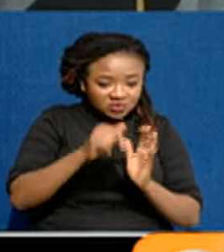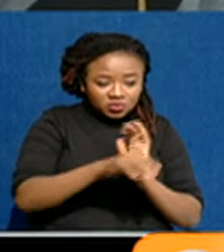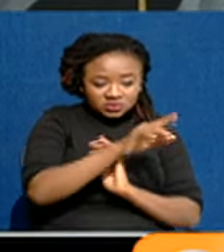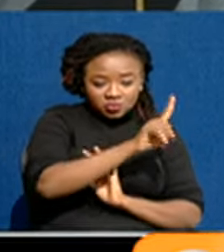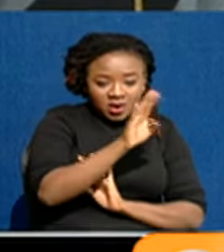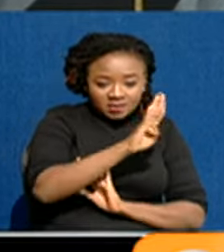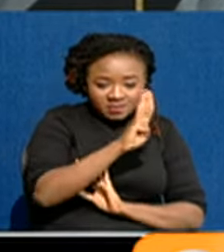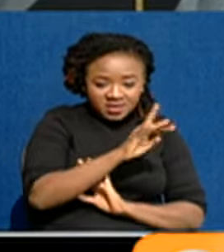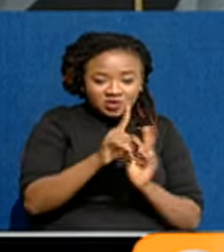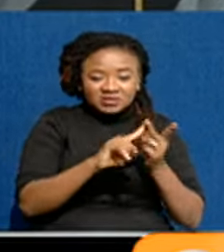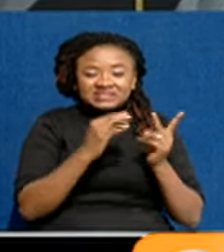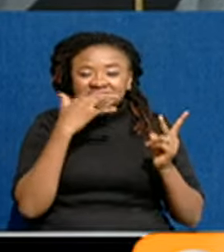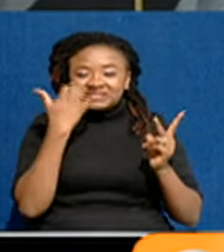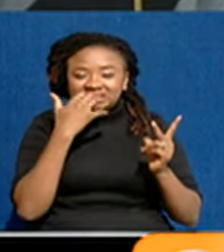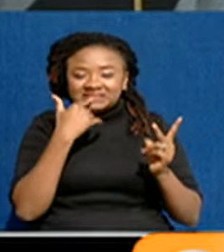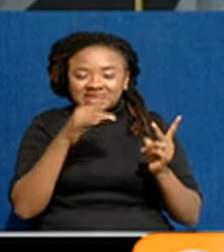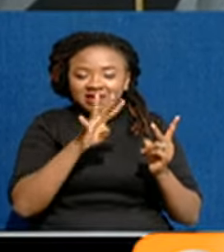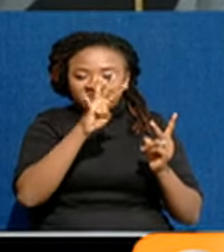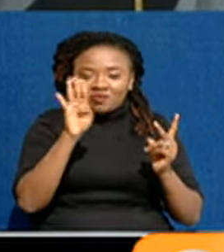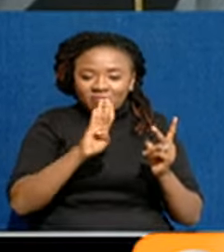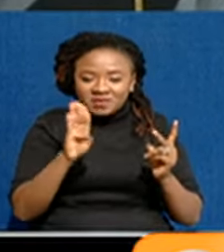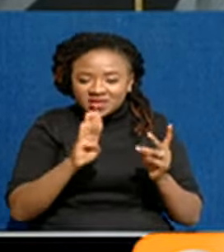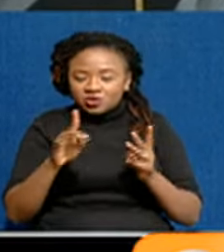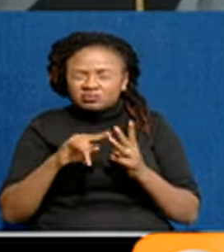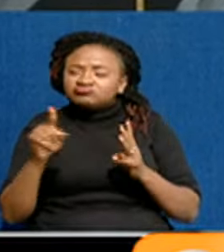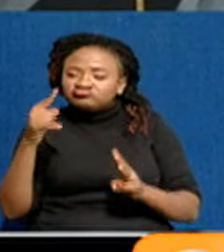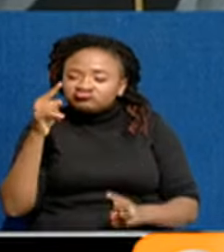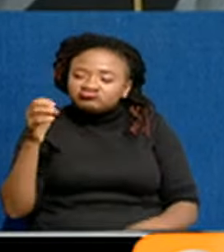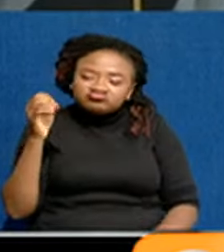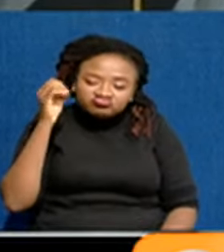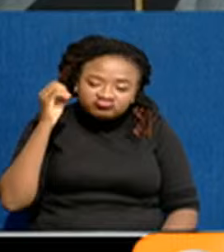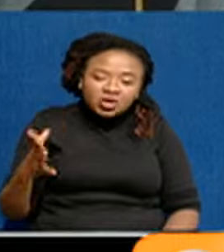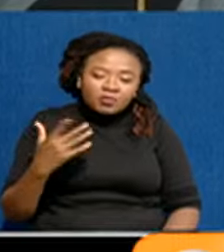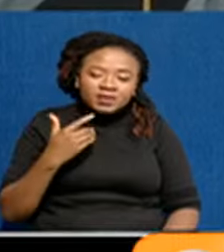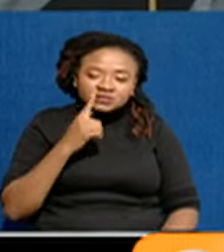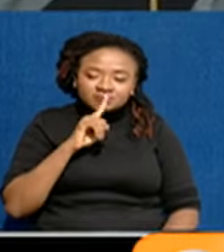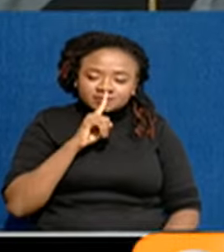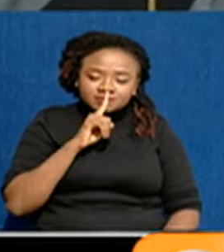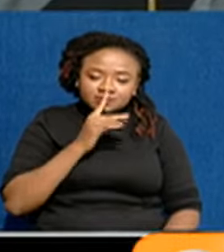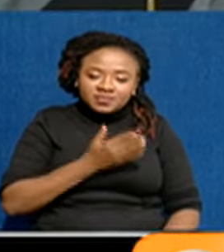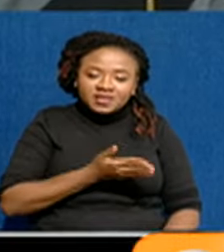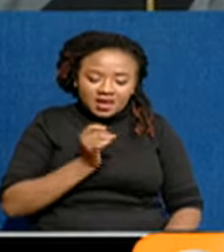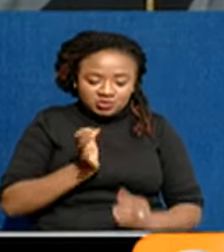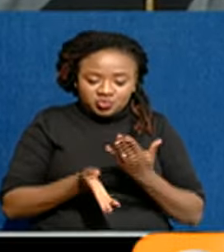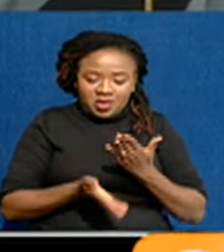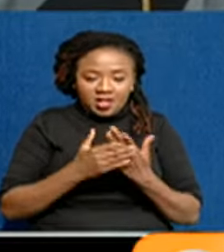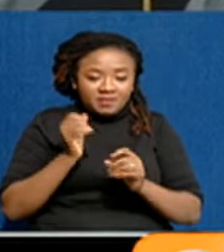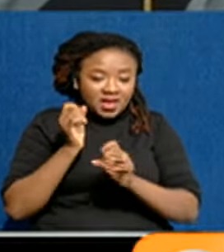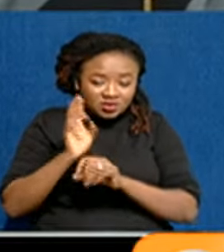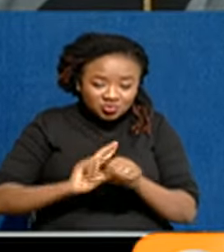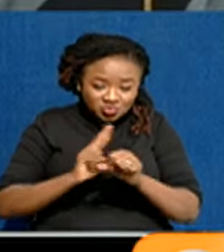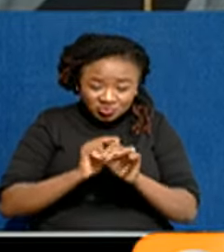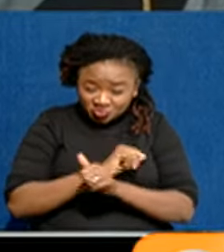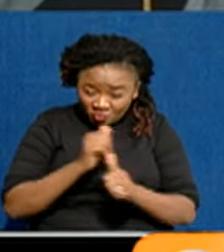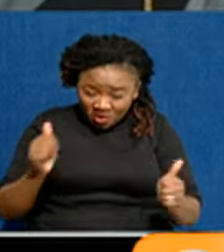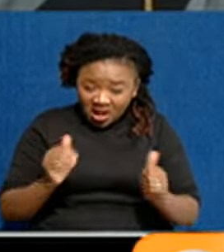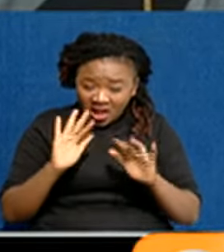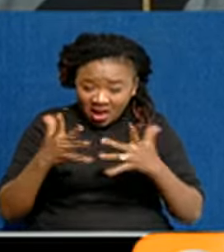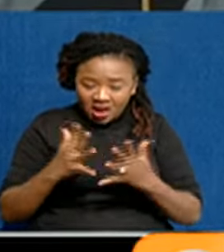the deputy president said it's 4 billion shillings. How much do they have and how are they going to ensure the money is used